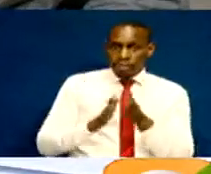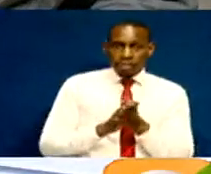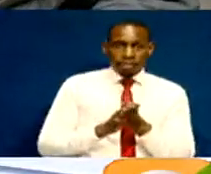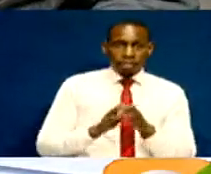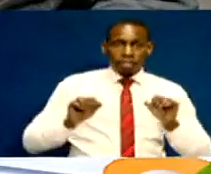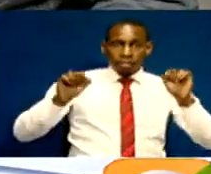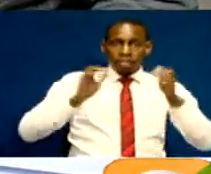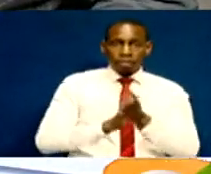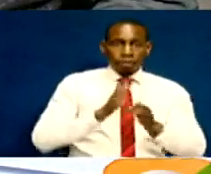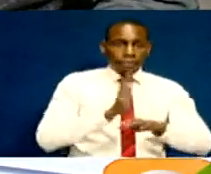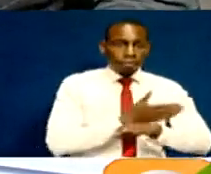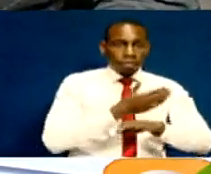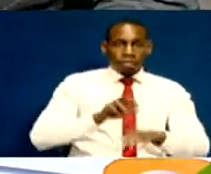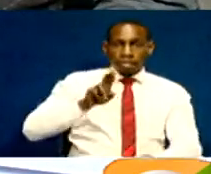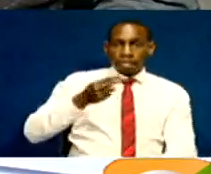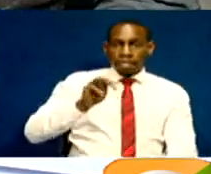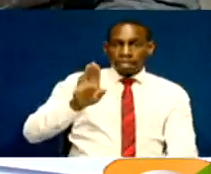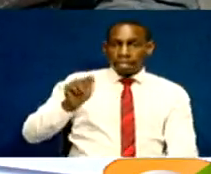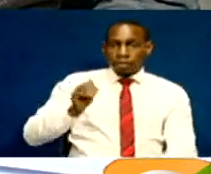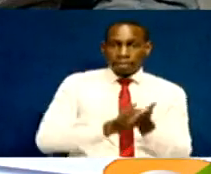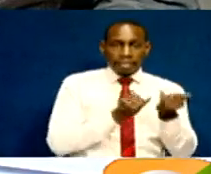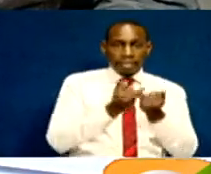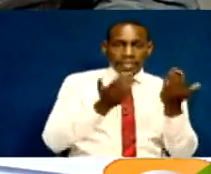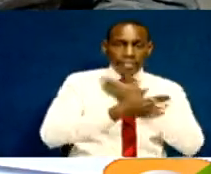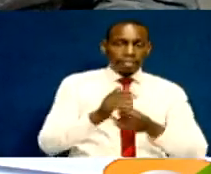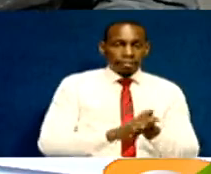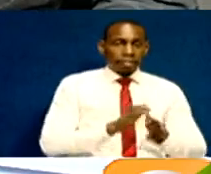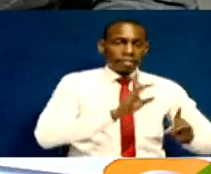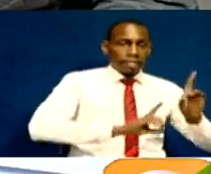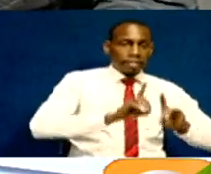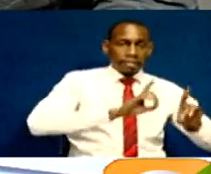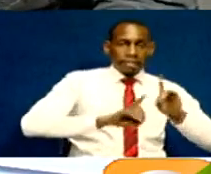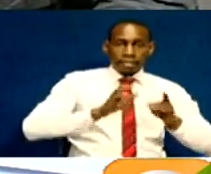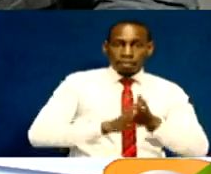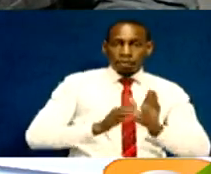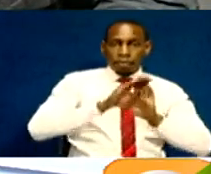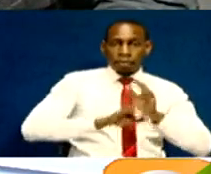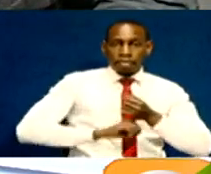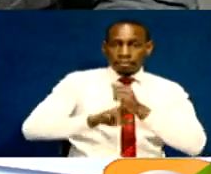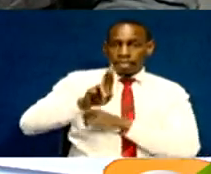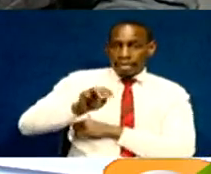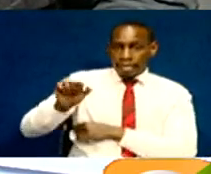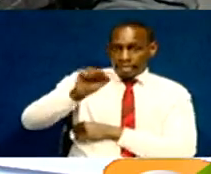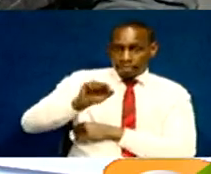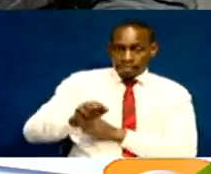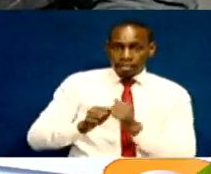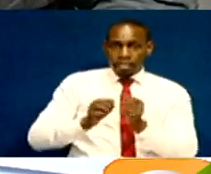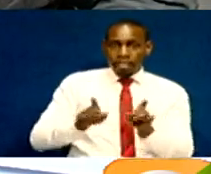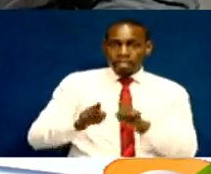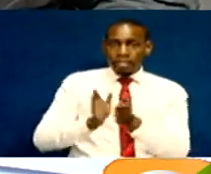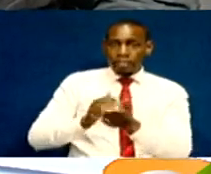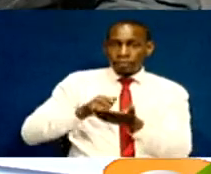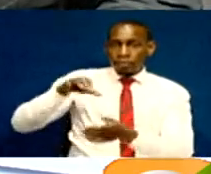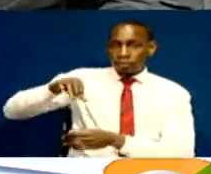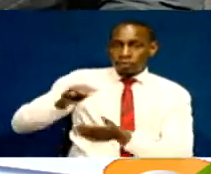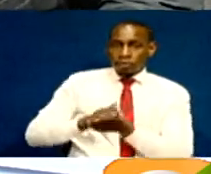fans of Rumba music were on Saturday night treated to song and dance in a show sponsored by Royal Media Services and graced by